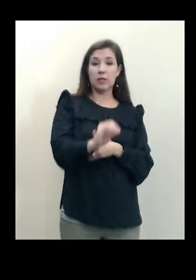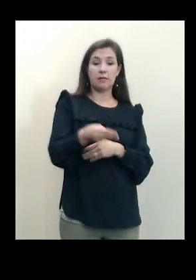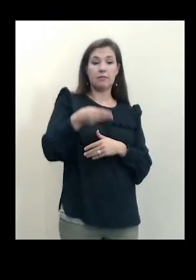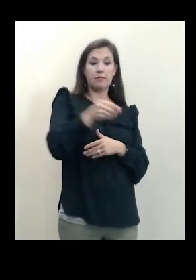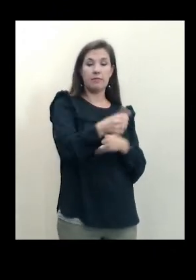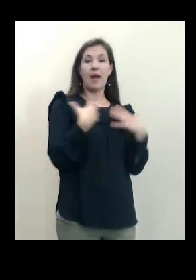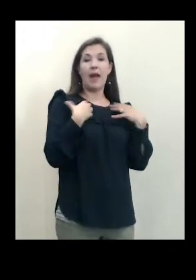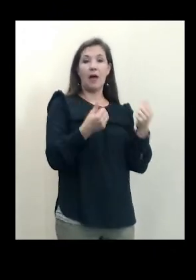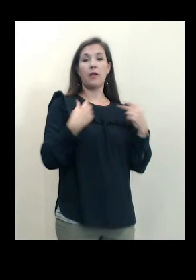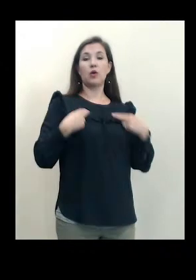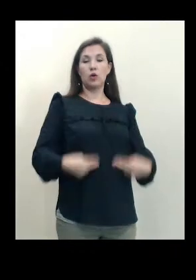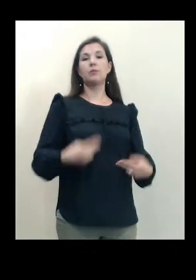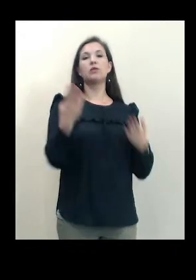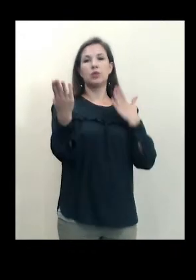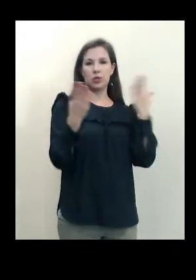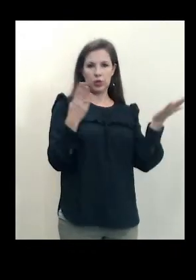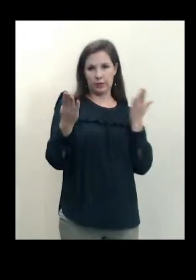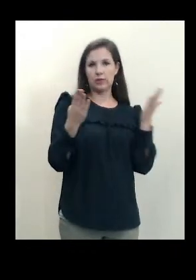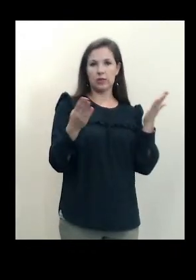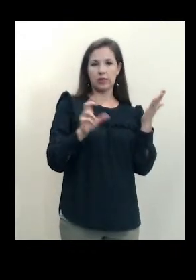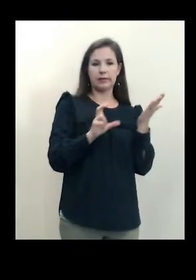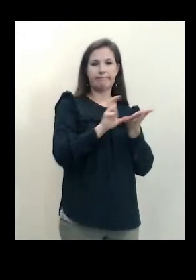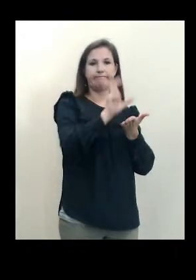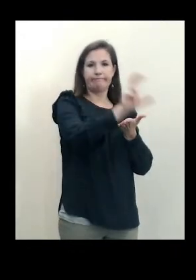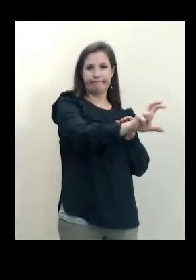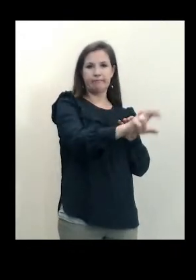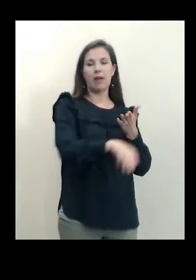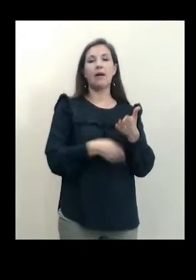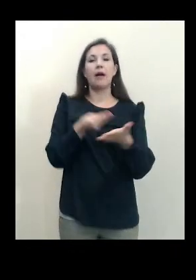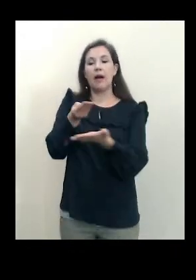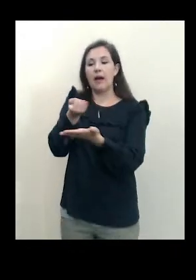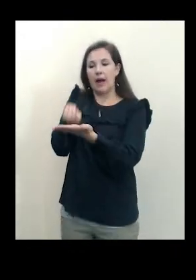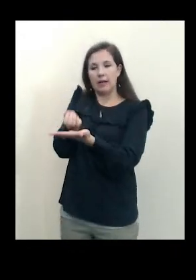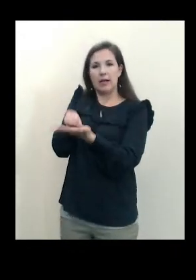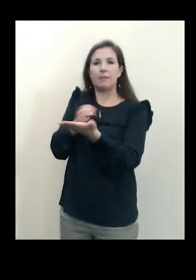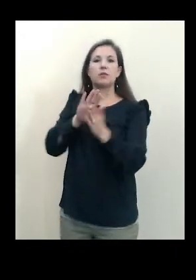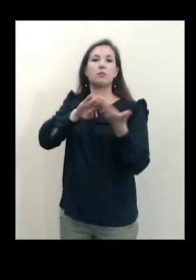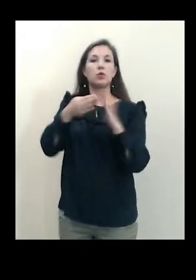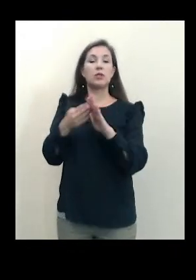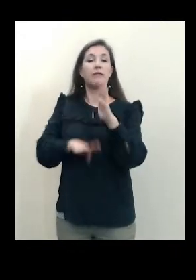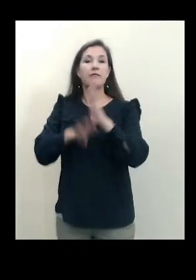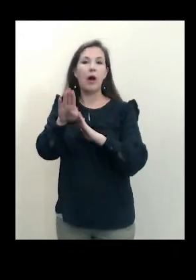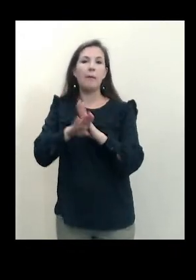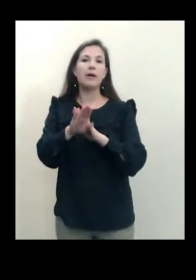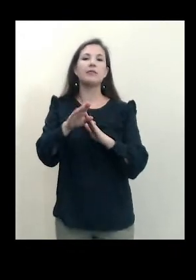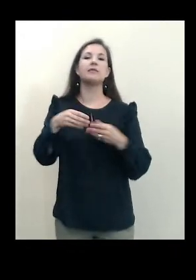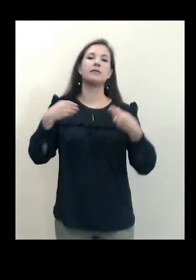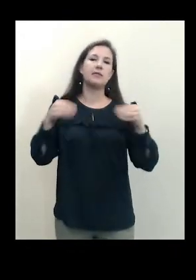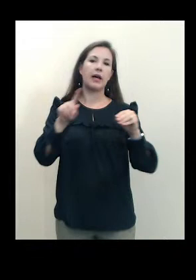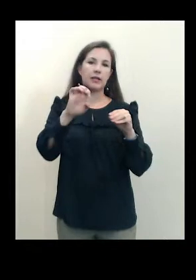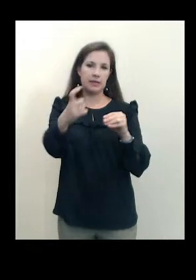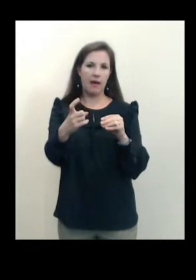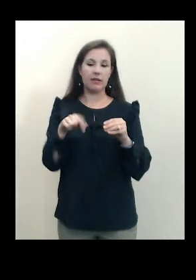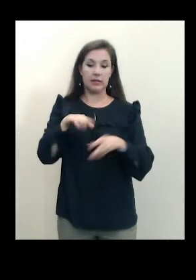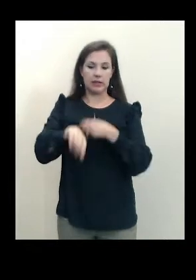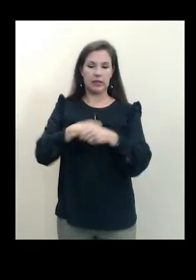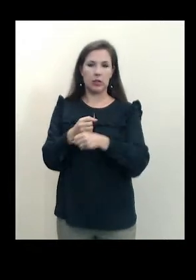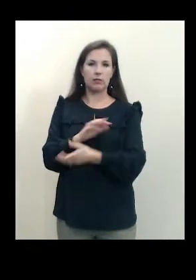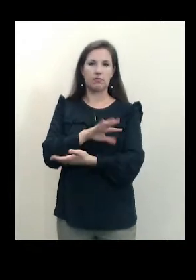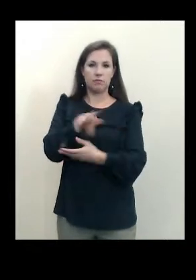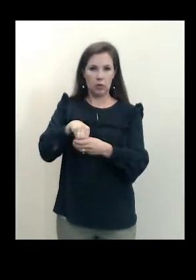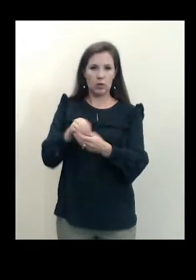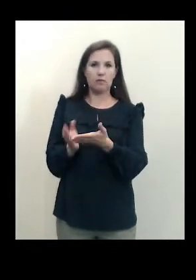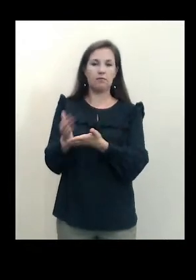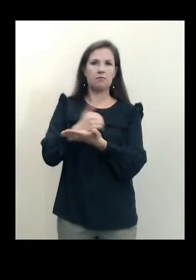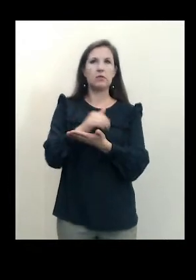health and human services aspect. And then the economic and community development, which includes sales tax that is shared, roughly makes